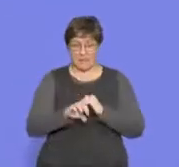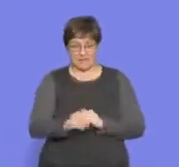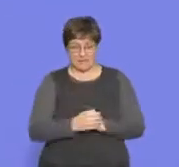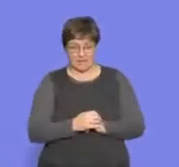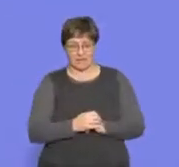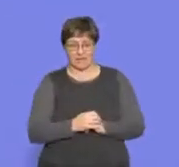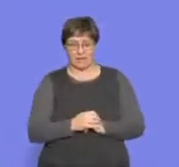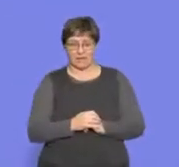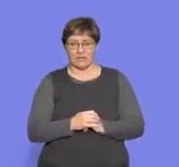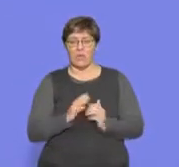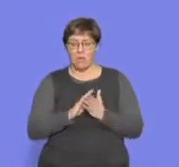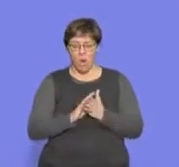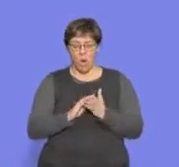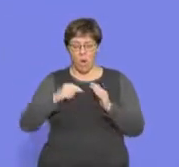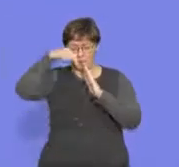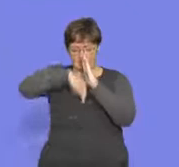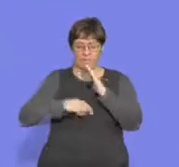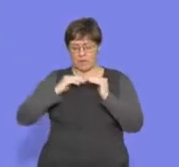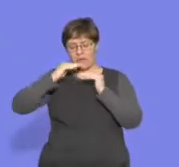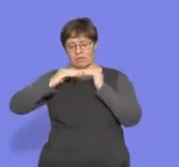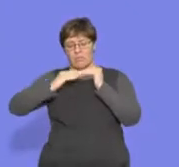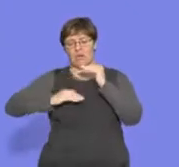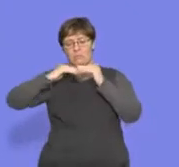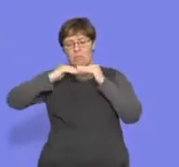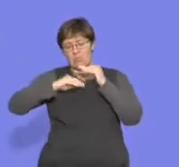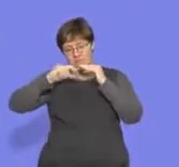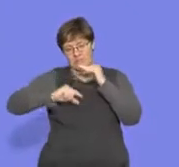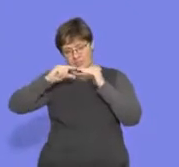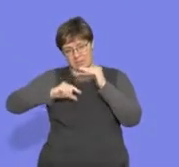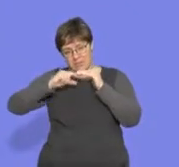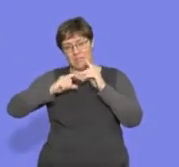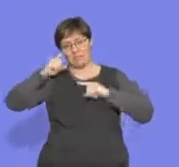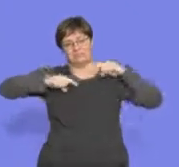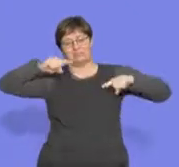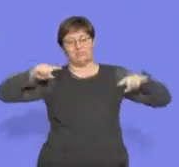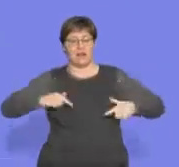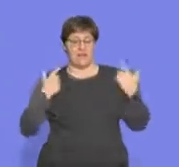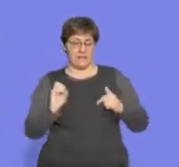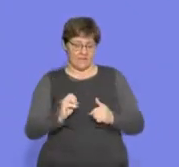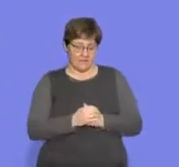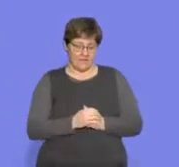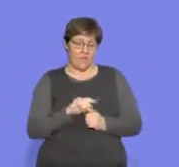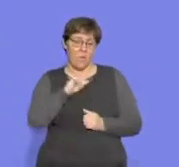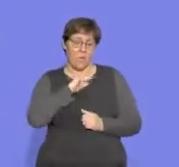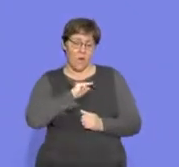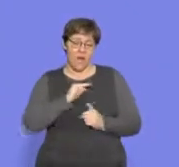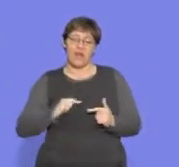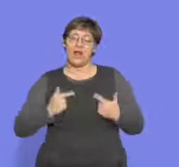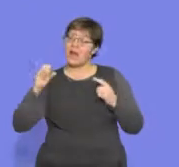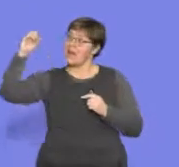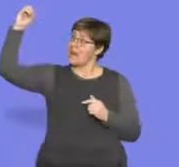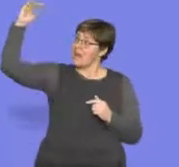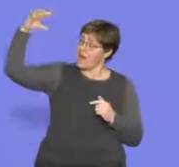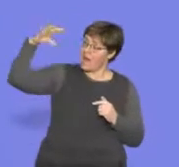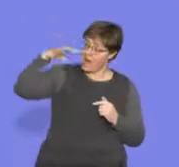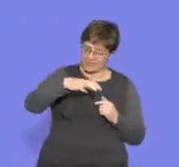deep, but often it is the most shallow parts of the ocean that supports the ability to have diverse forms of life, because that is where light